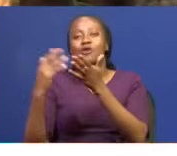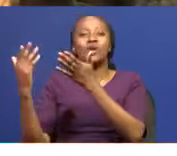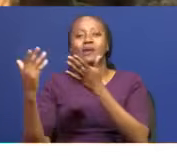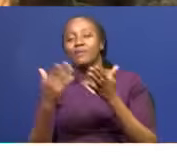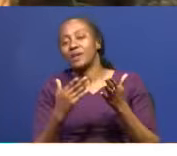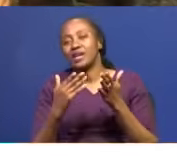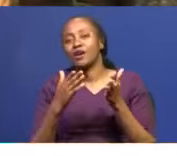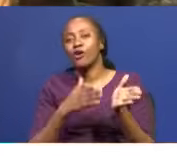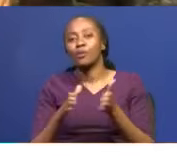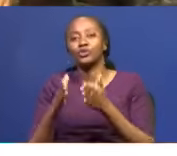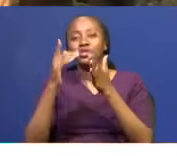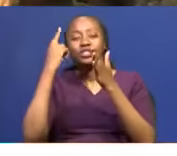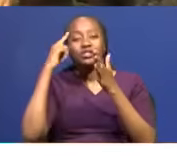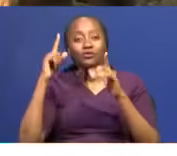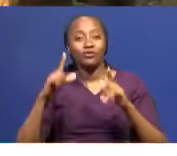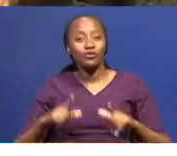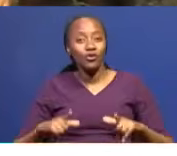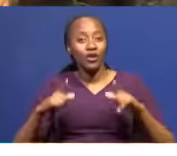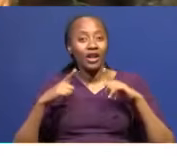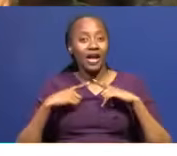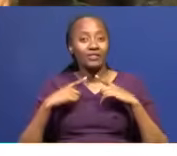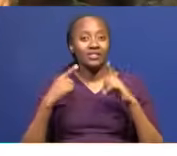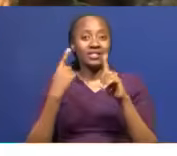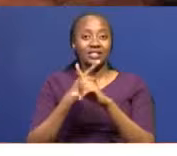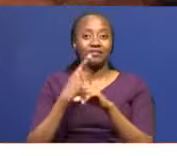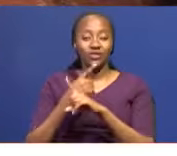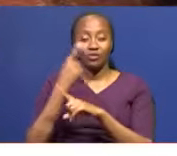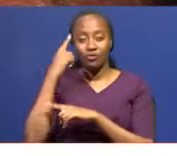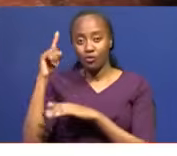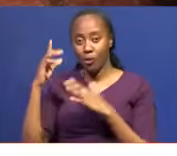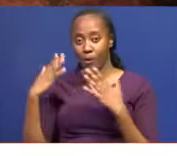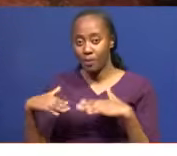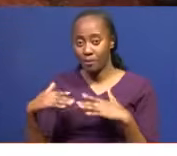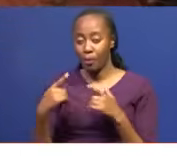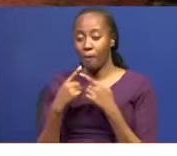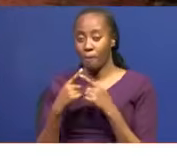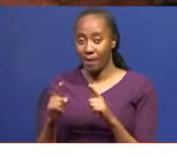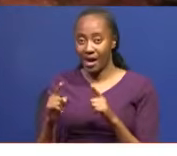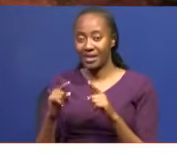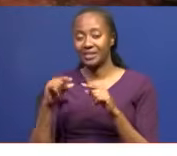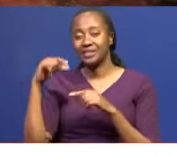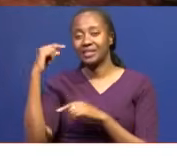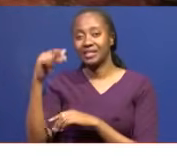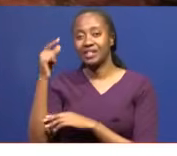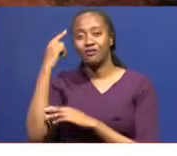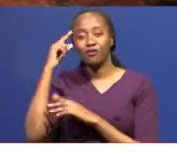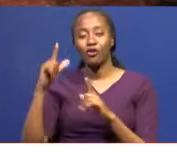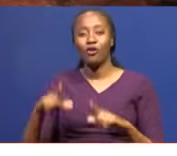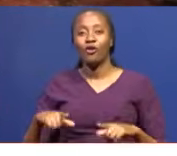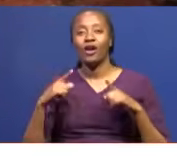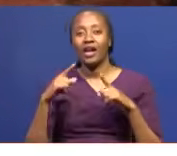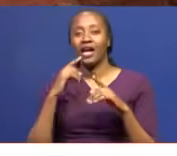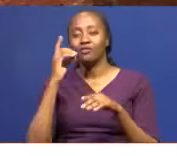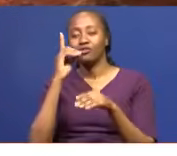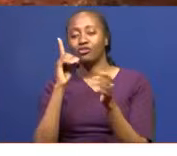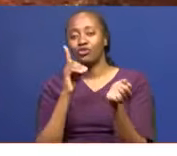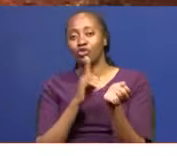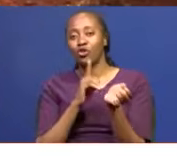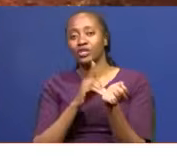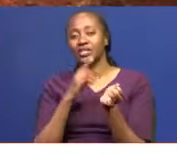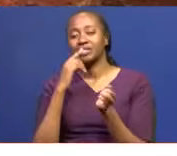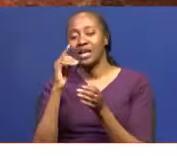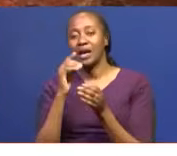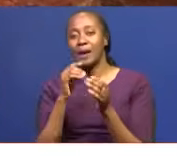opportunities for livelihoods with our people. Through his Green for Life initiative, Dr. Green continues to plant hope